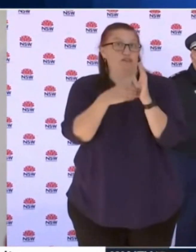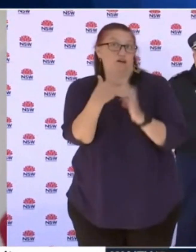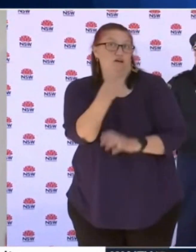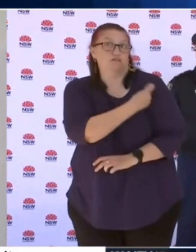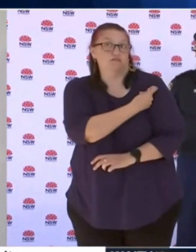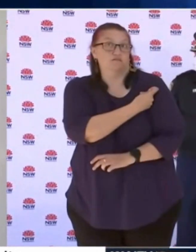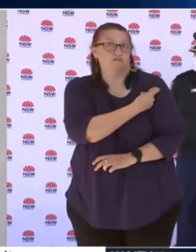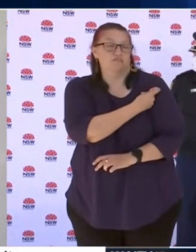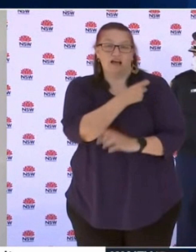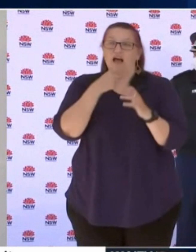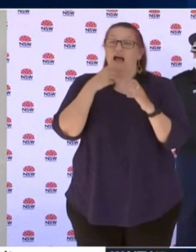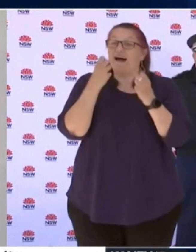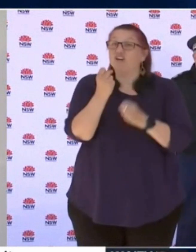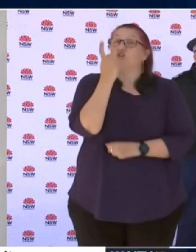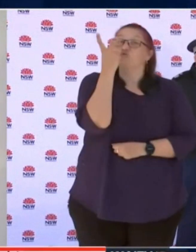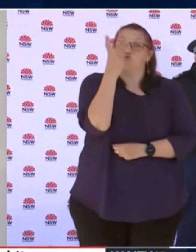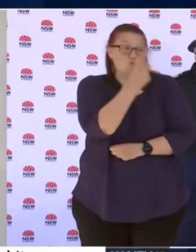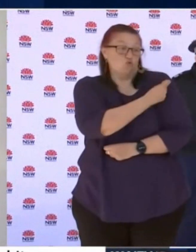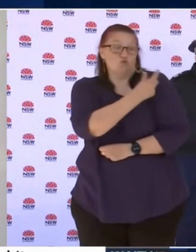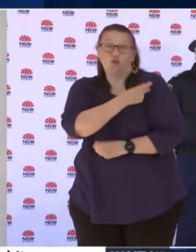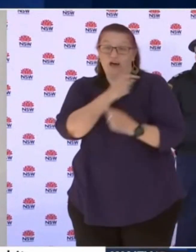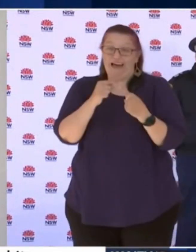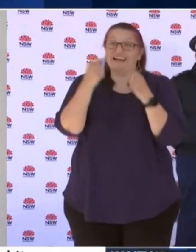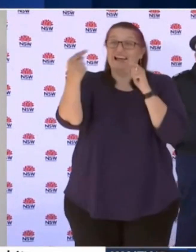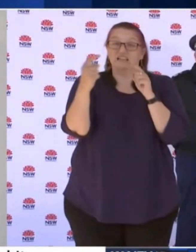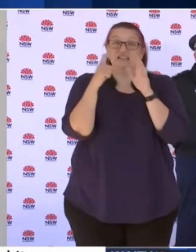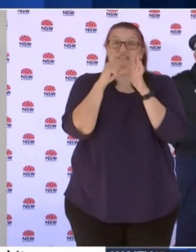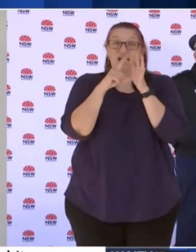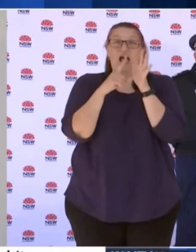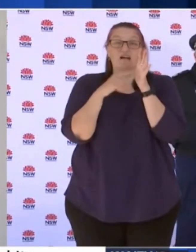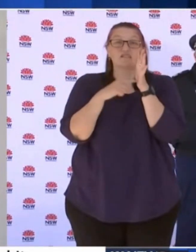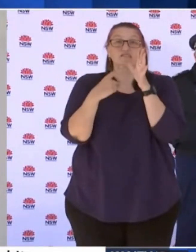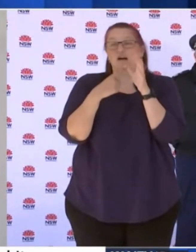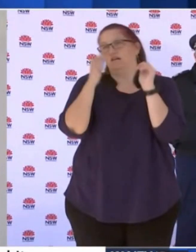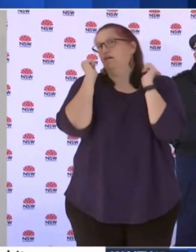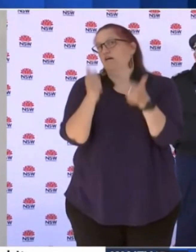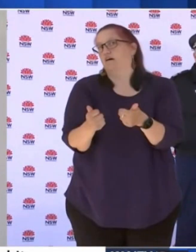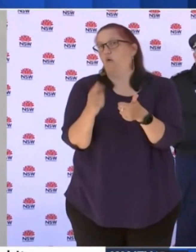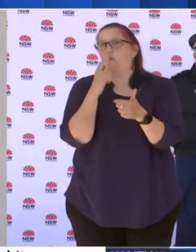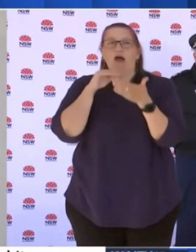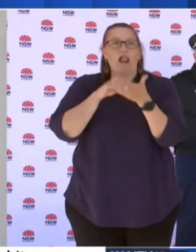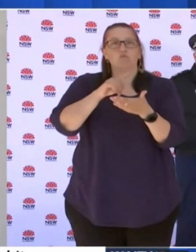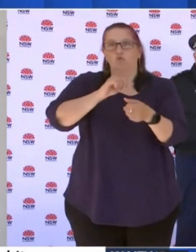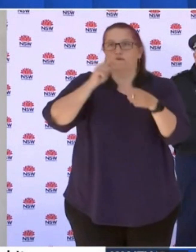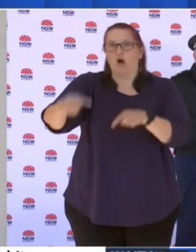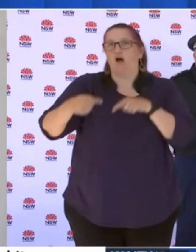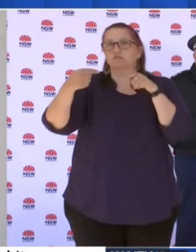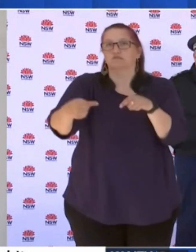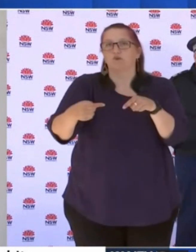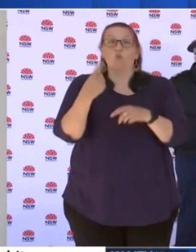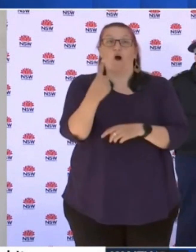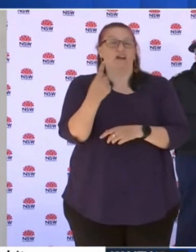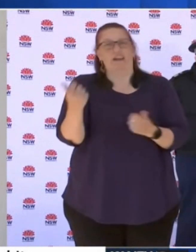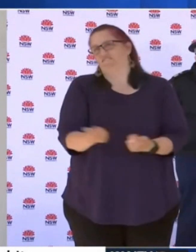the Delta strain, having 2 doses really is very protective against having hospitalisation and